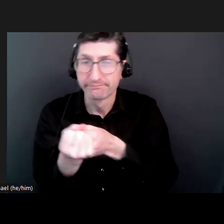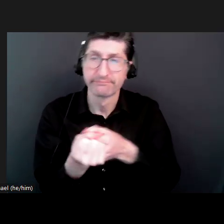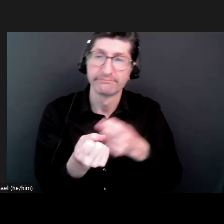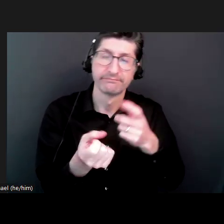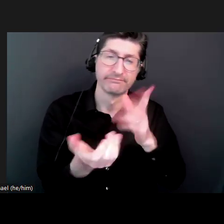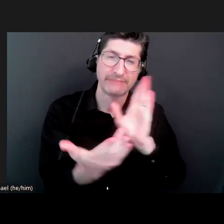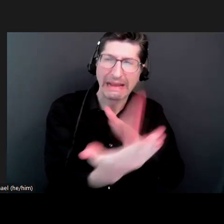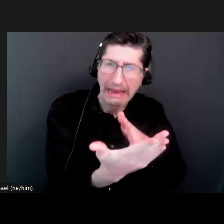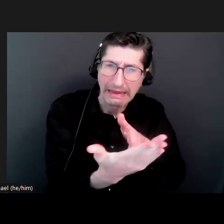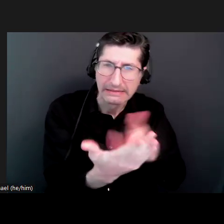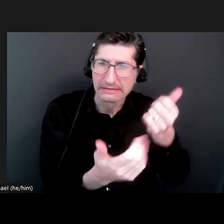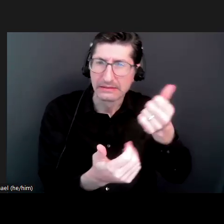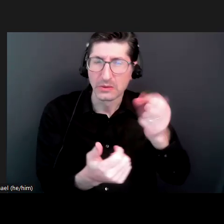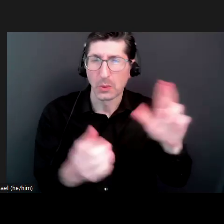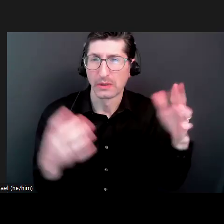minutes.